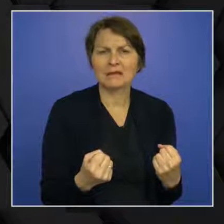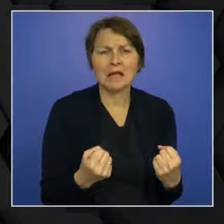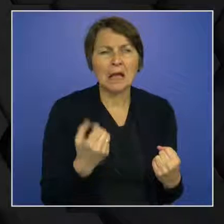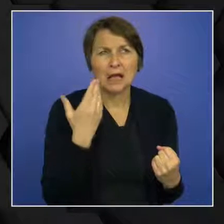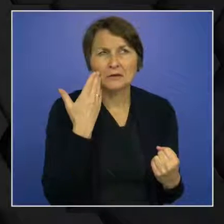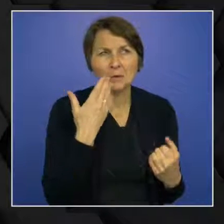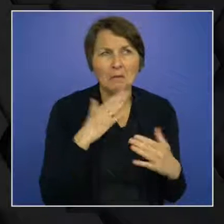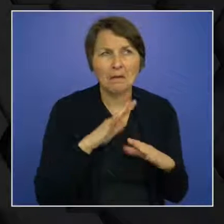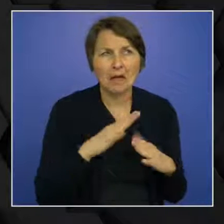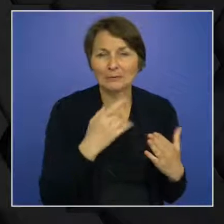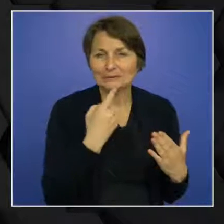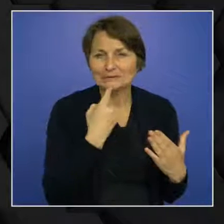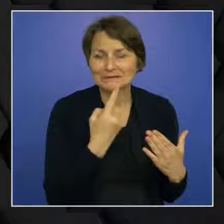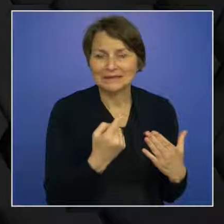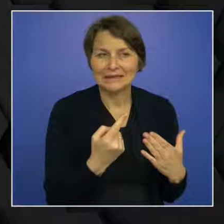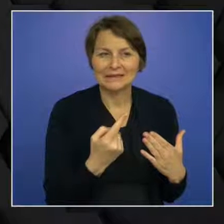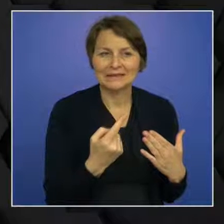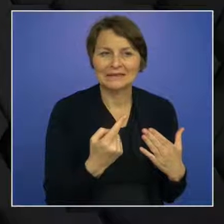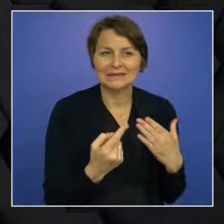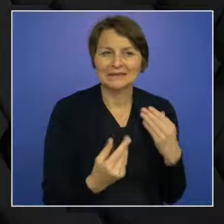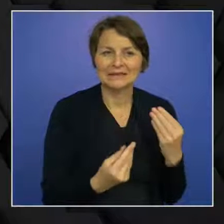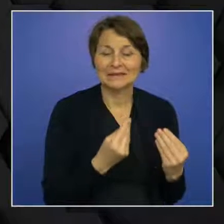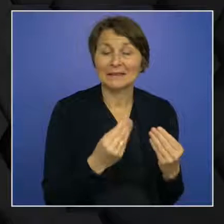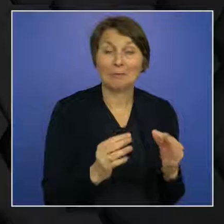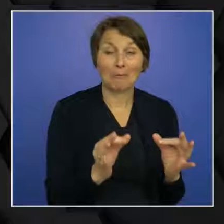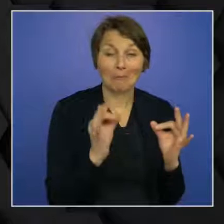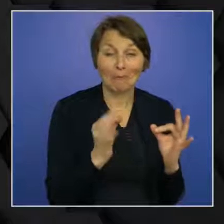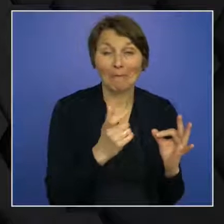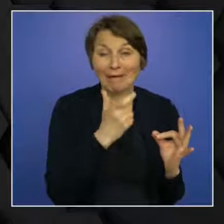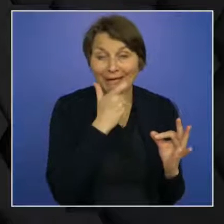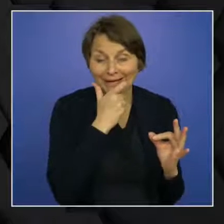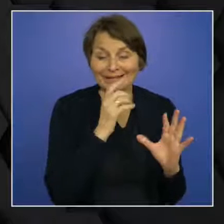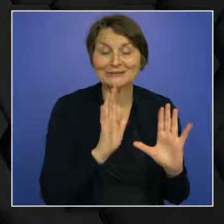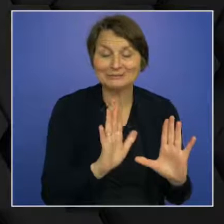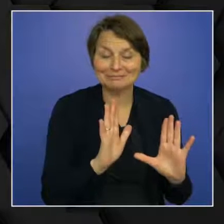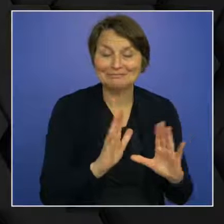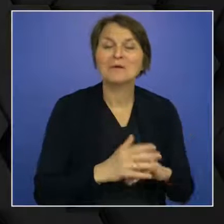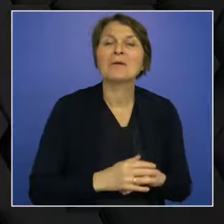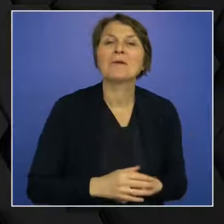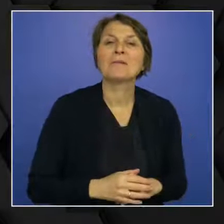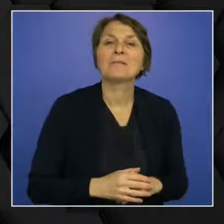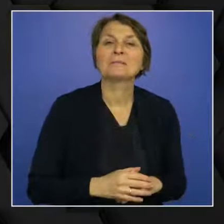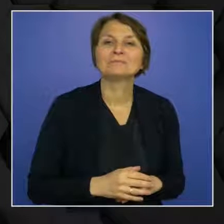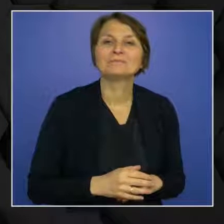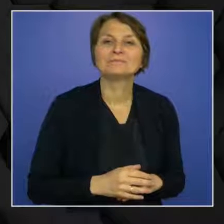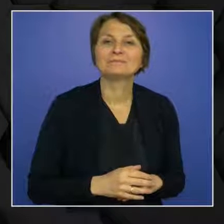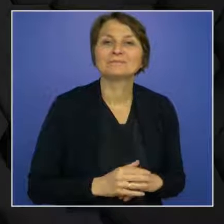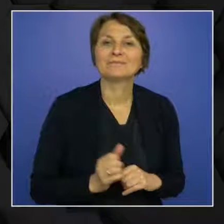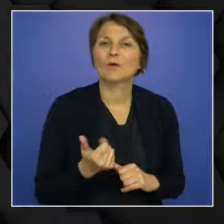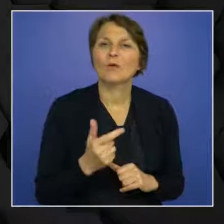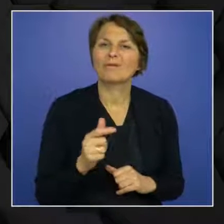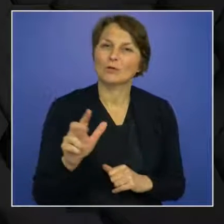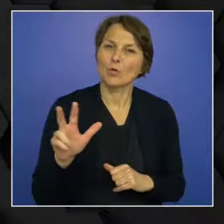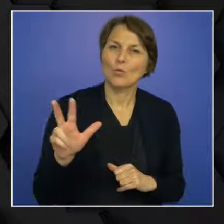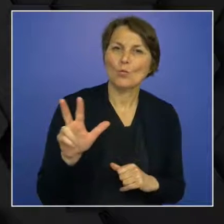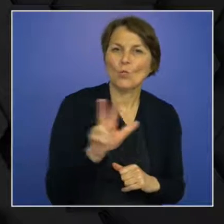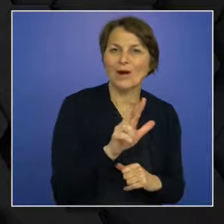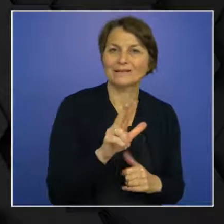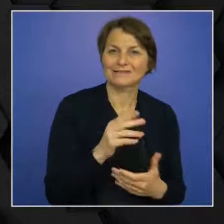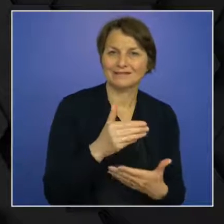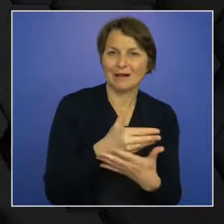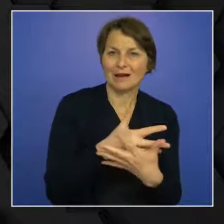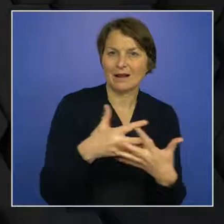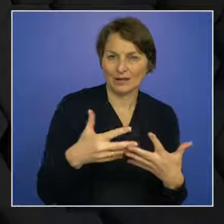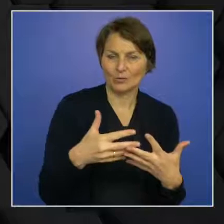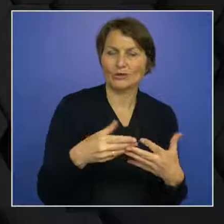that in proper English, but it is going to do it in all the Western languages which